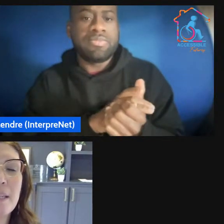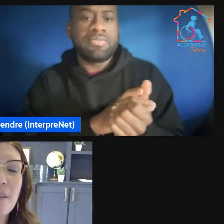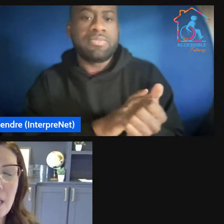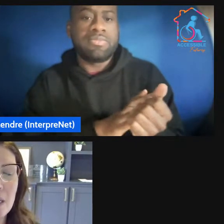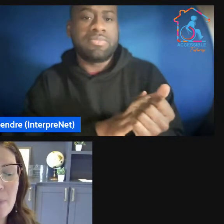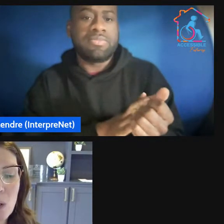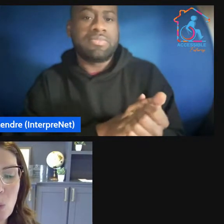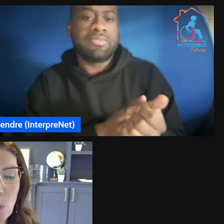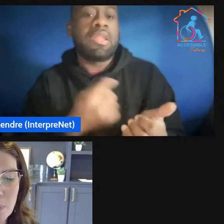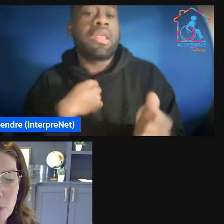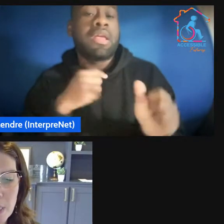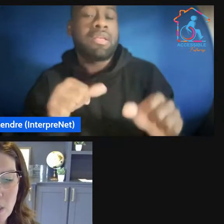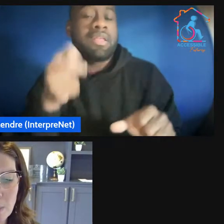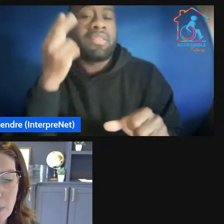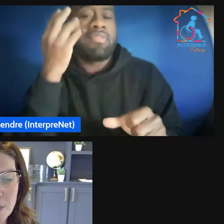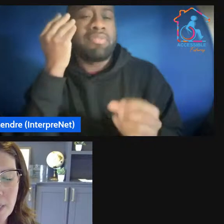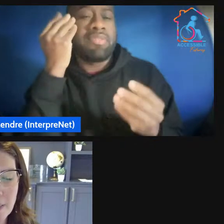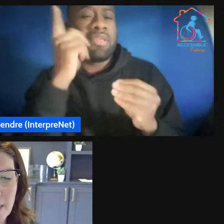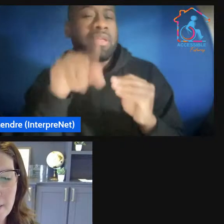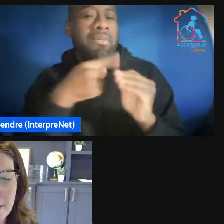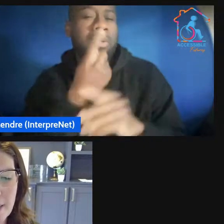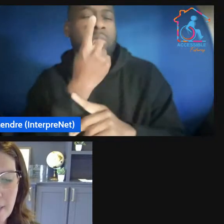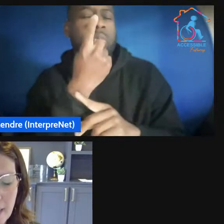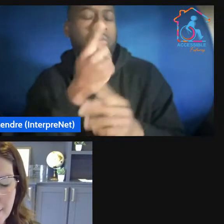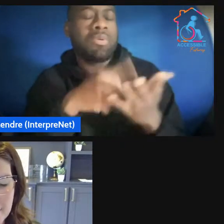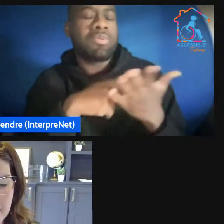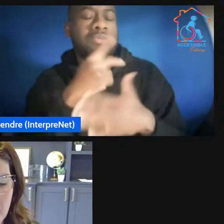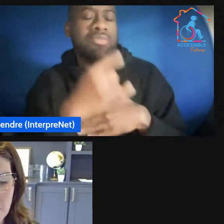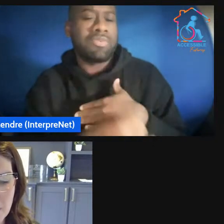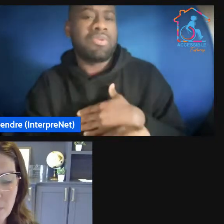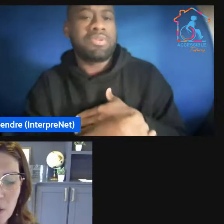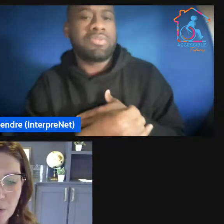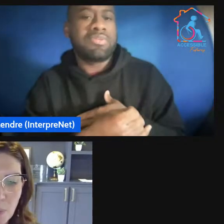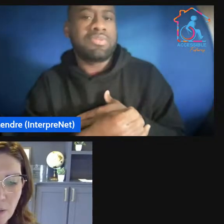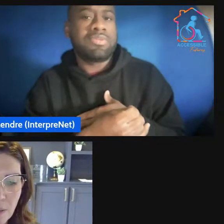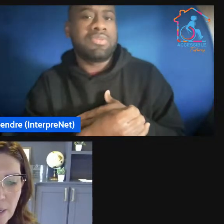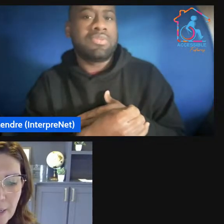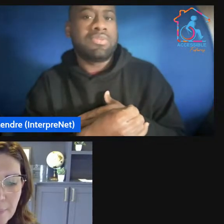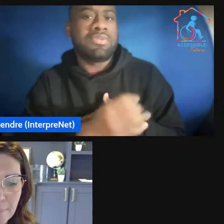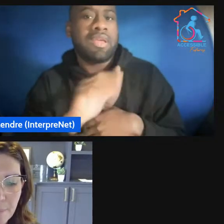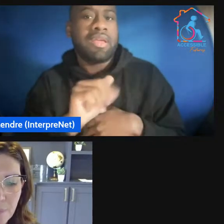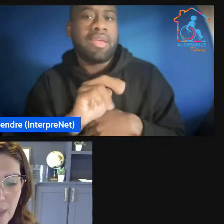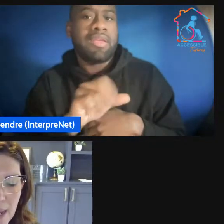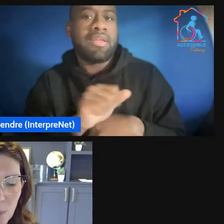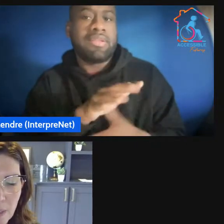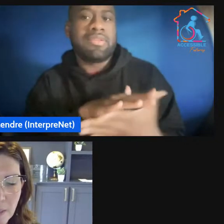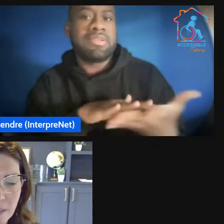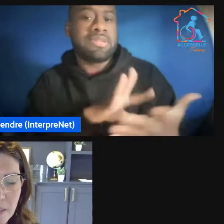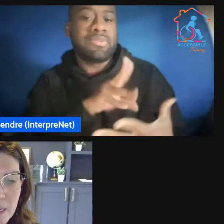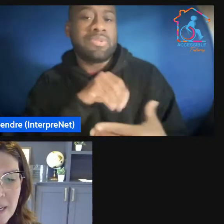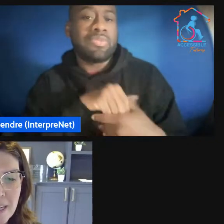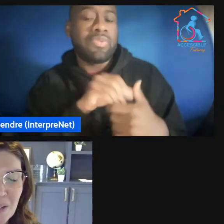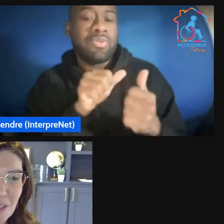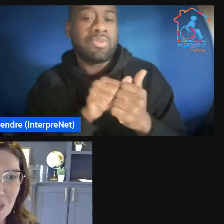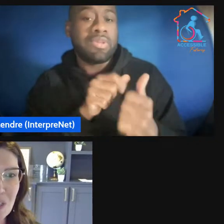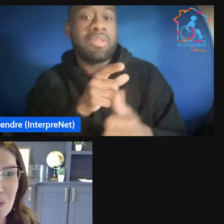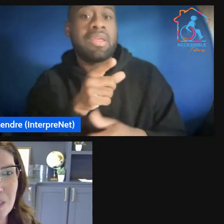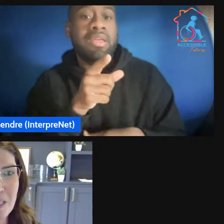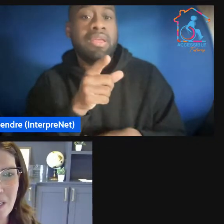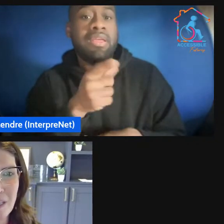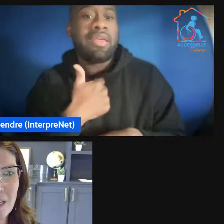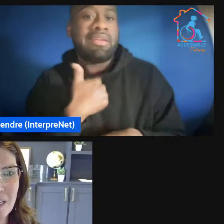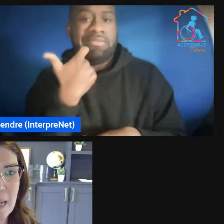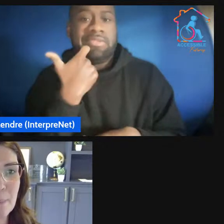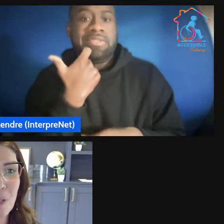I can think about one particular project that Canon Design was involved with. That was, I just